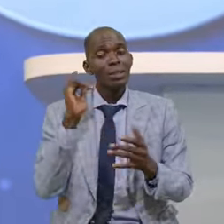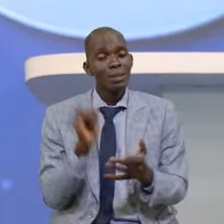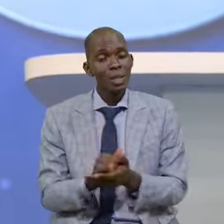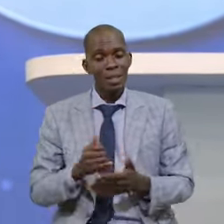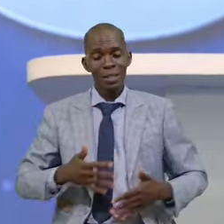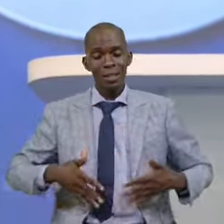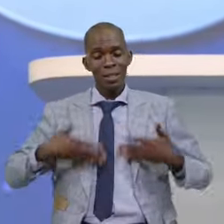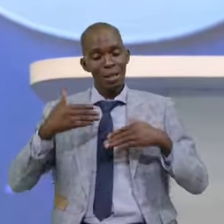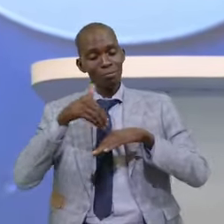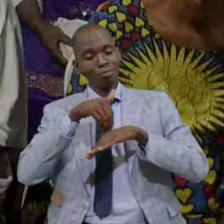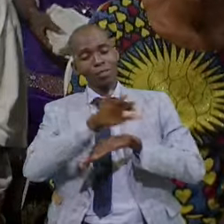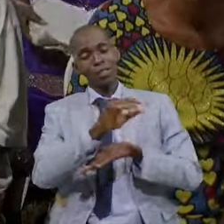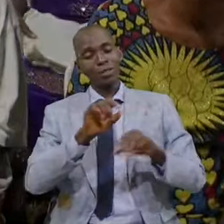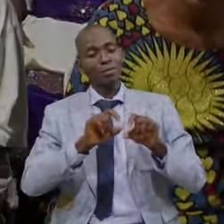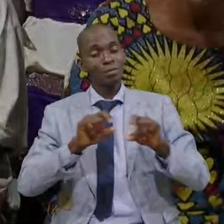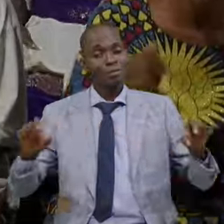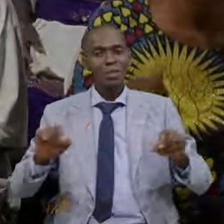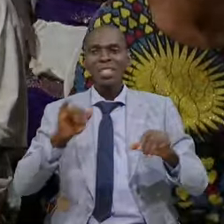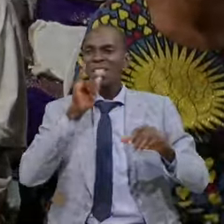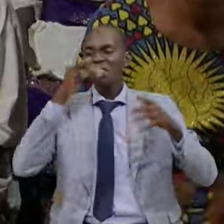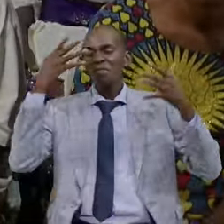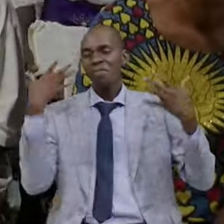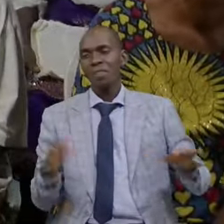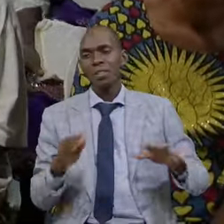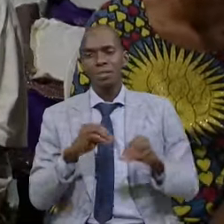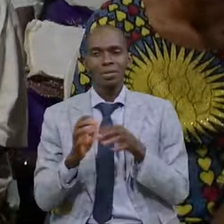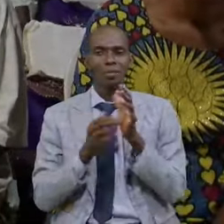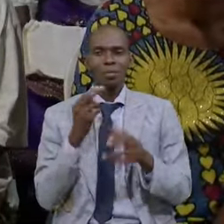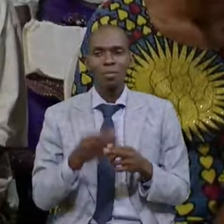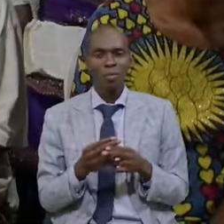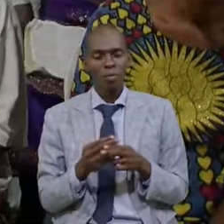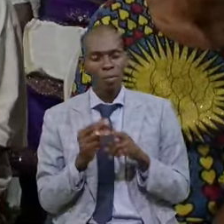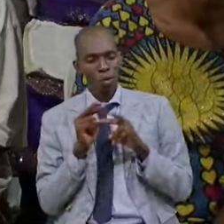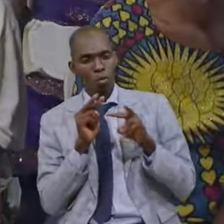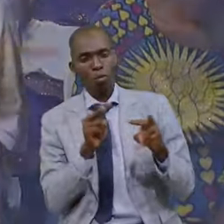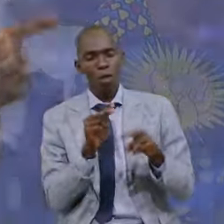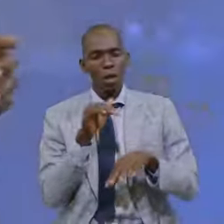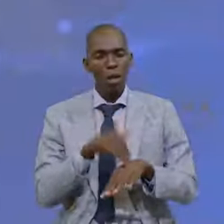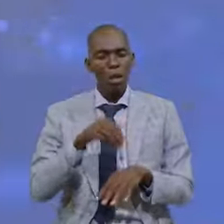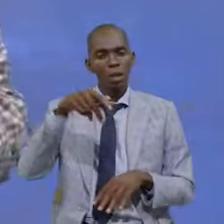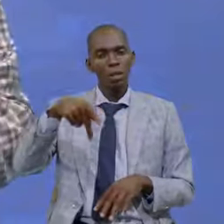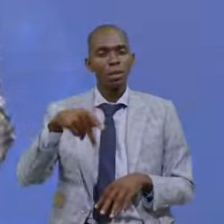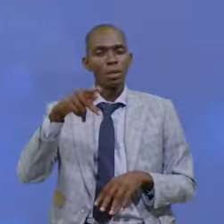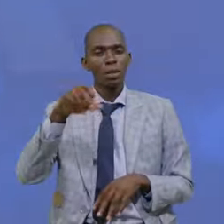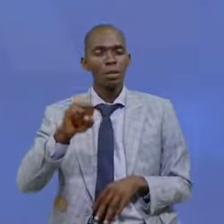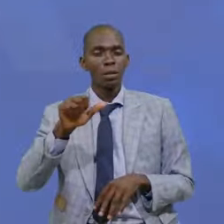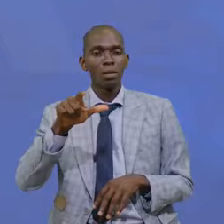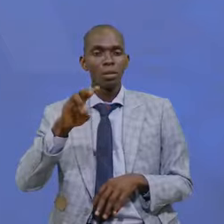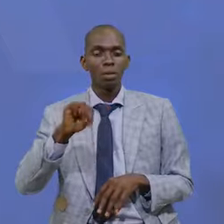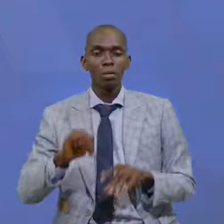sentence is finished. Look at this in Psalm 105,